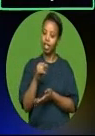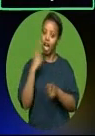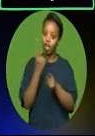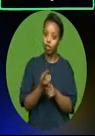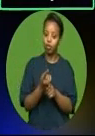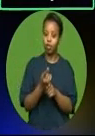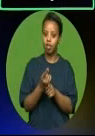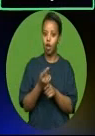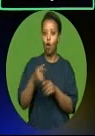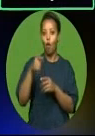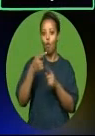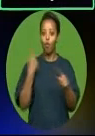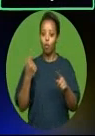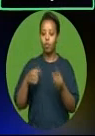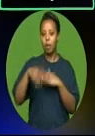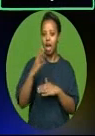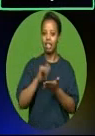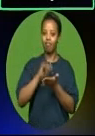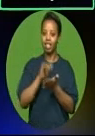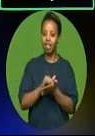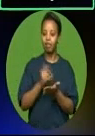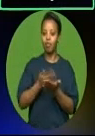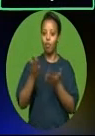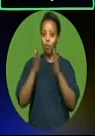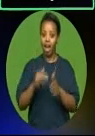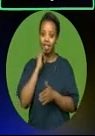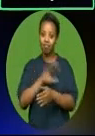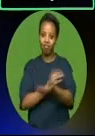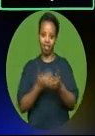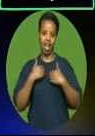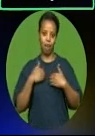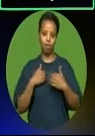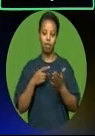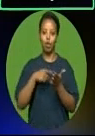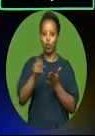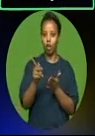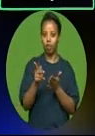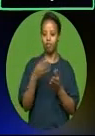a bank that buyer is able to pay a seller.